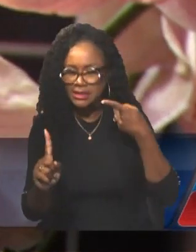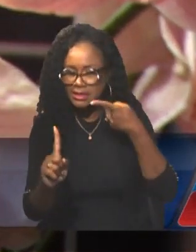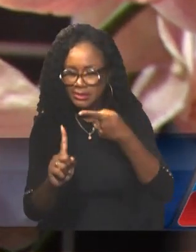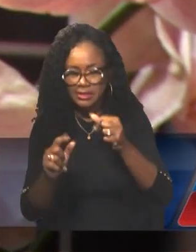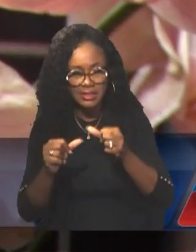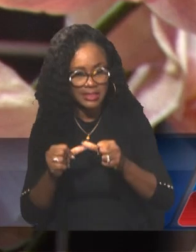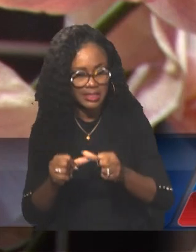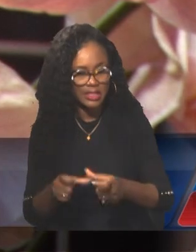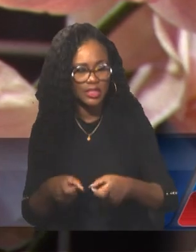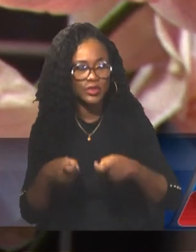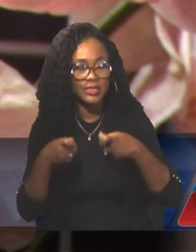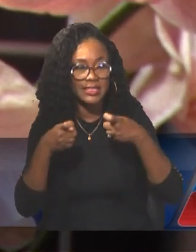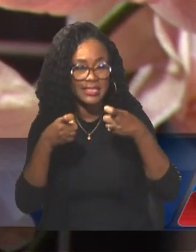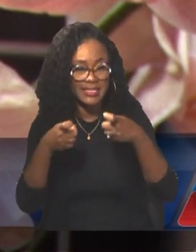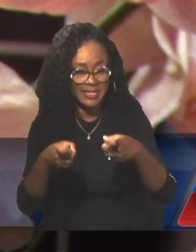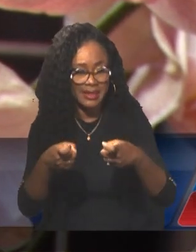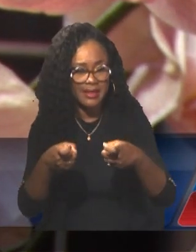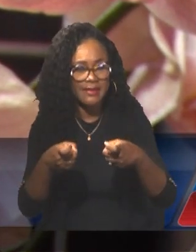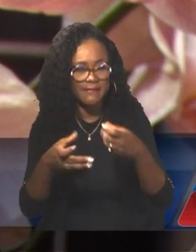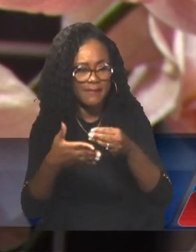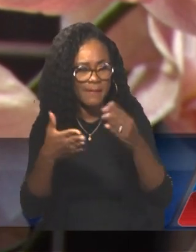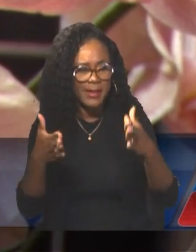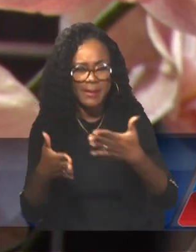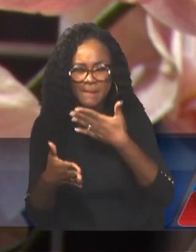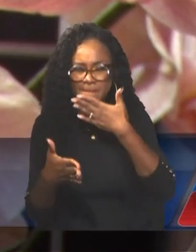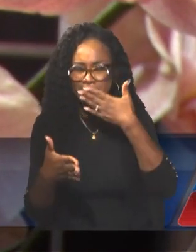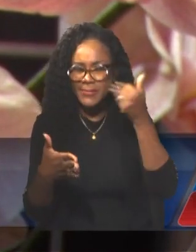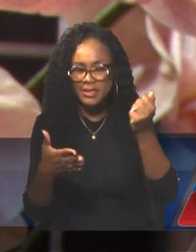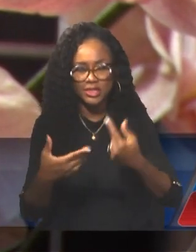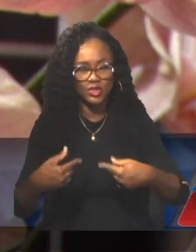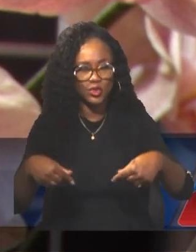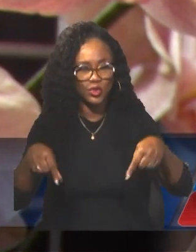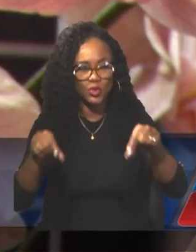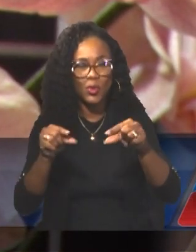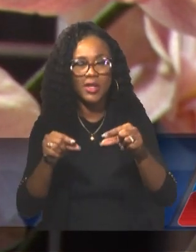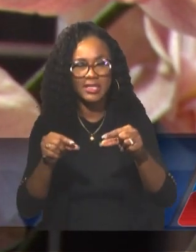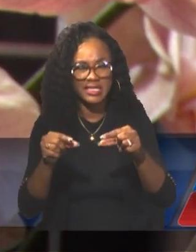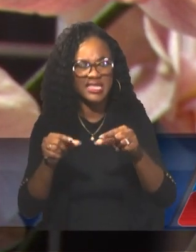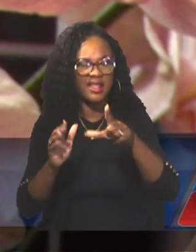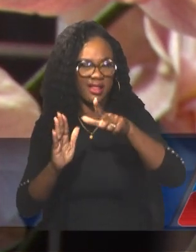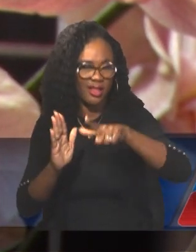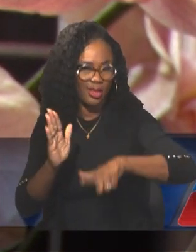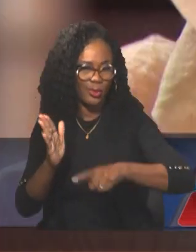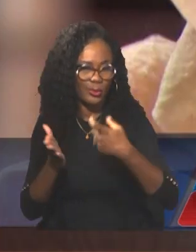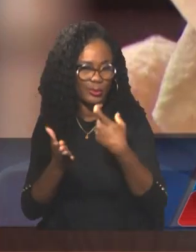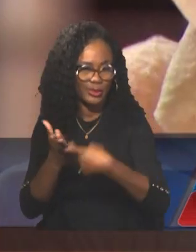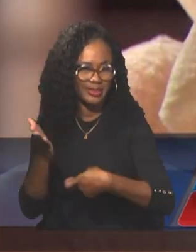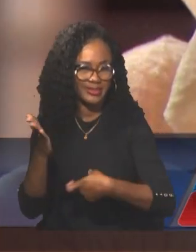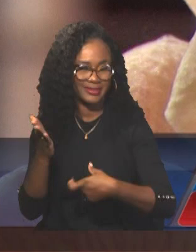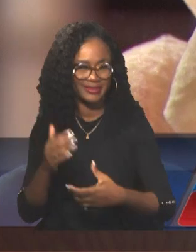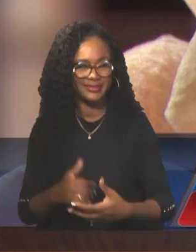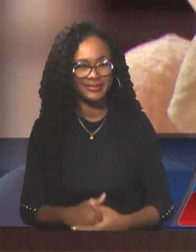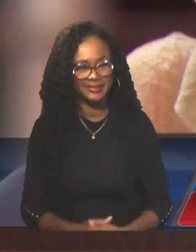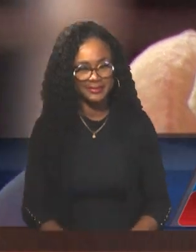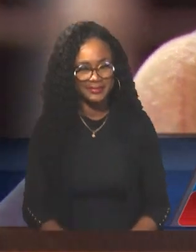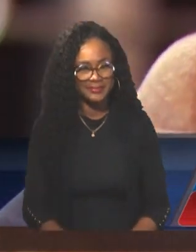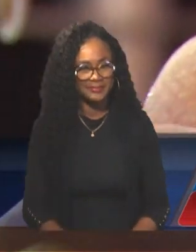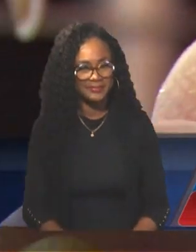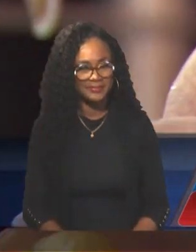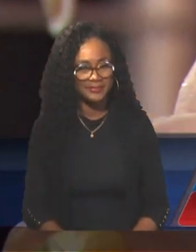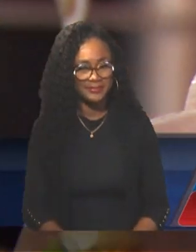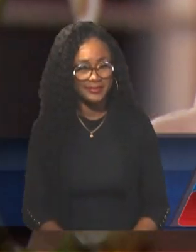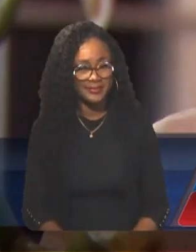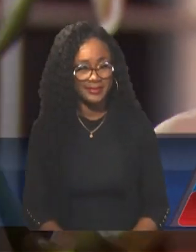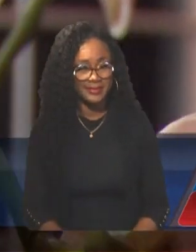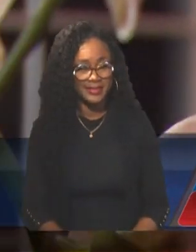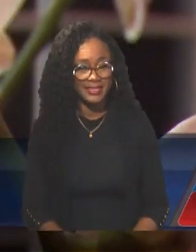continue to give our customers the best quality at the most reasonable price. But he points out that Central